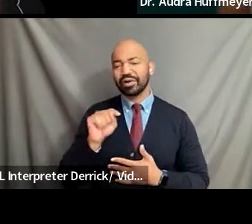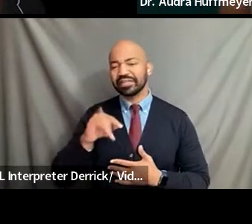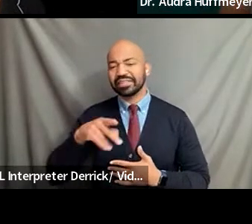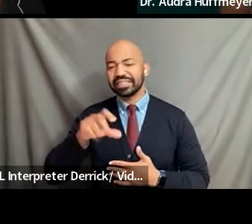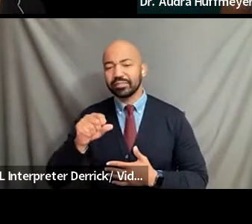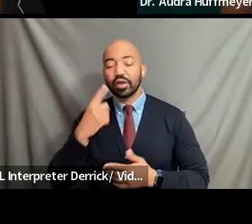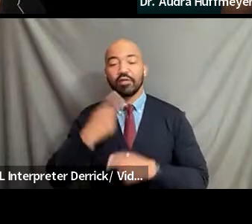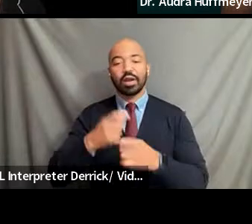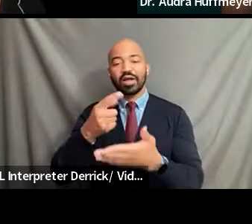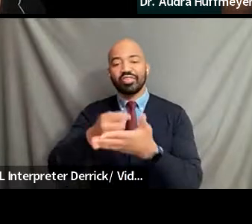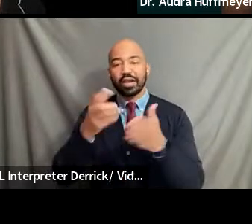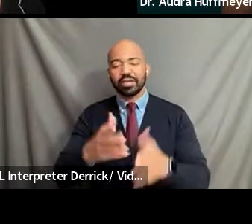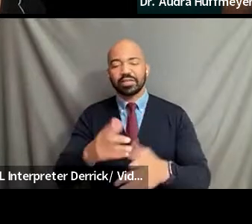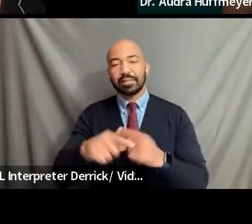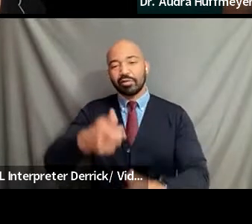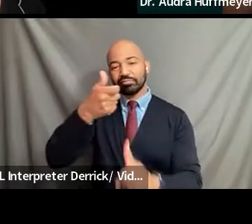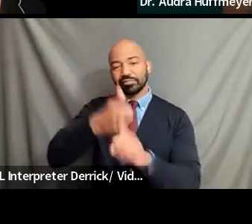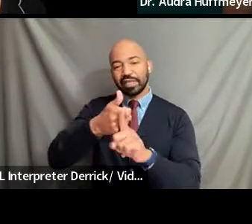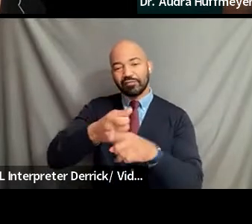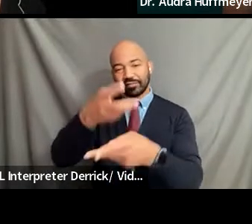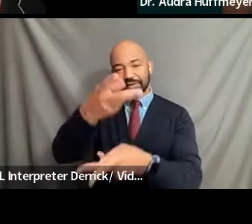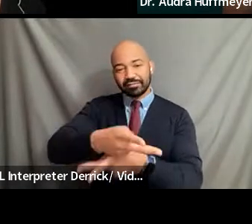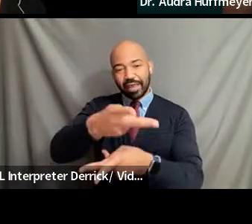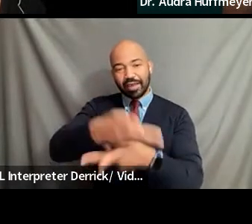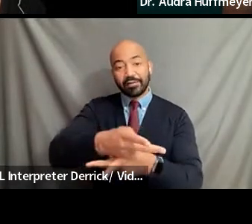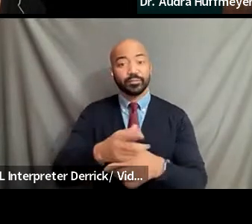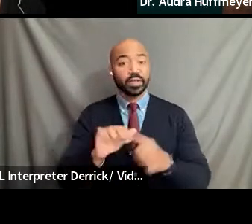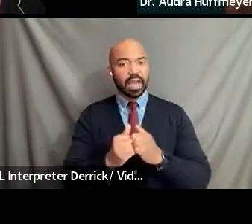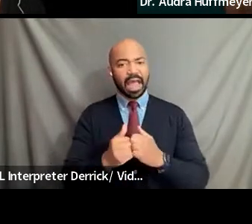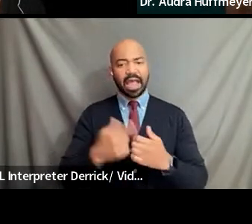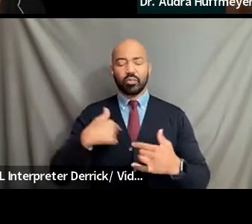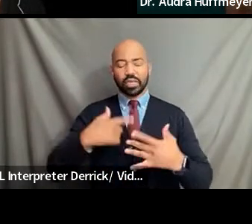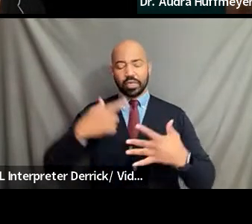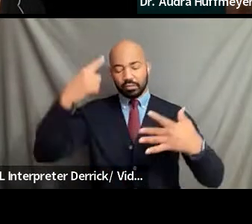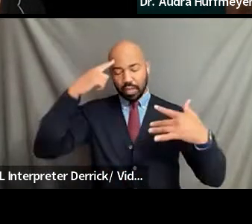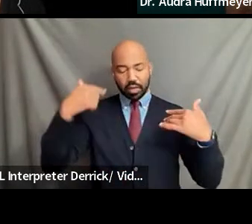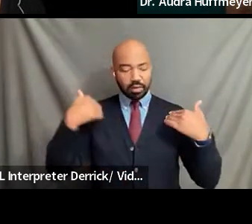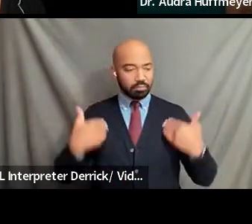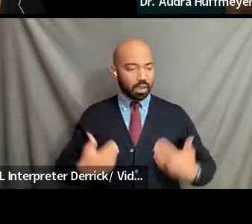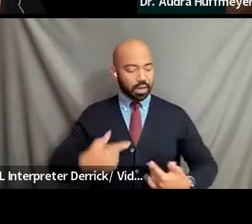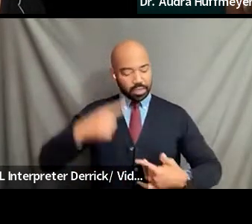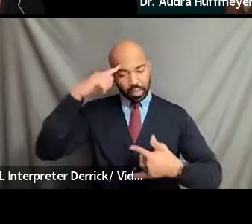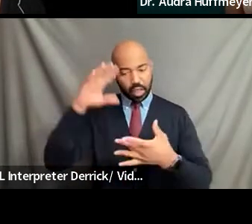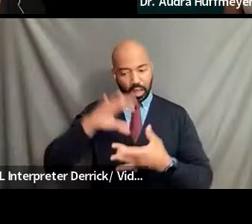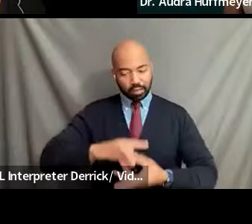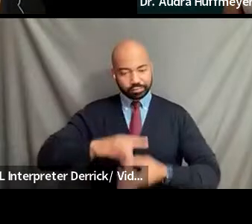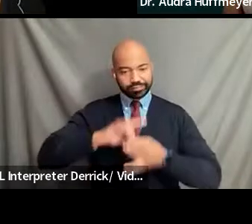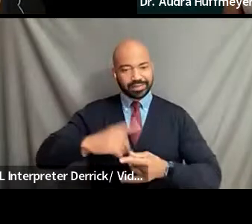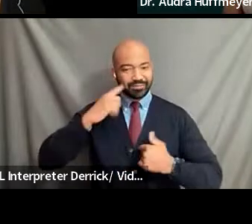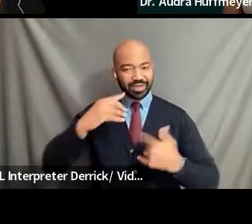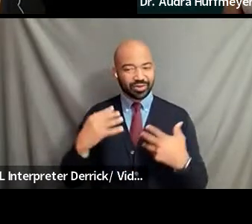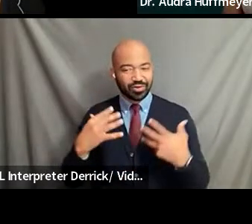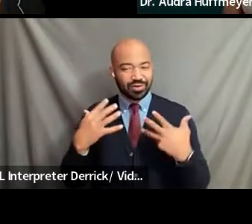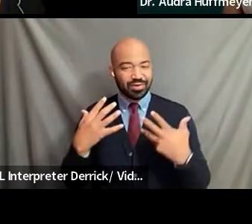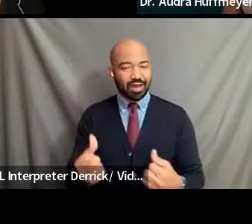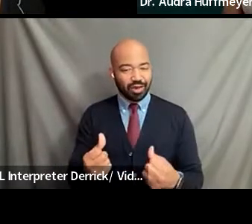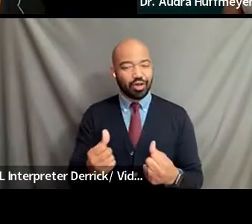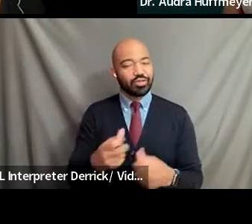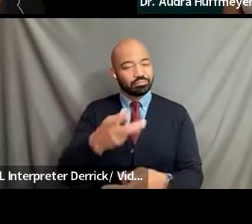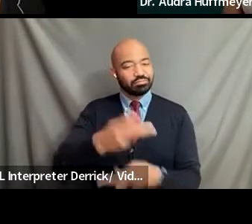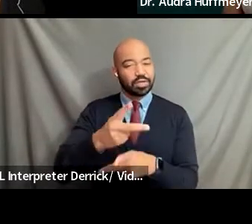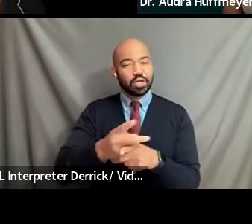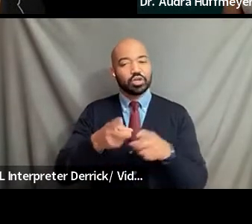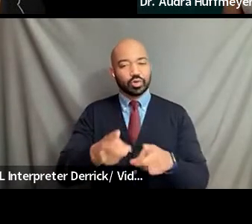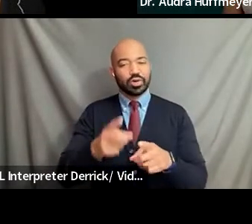a therapist on how we can just stay situated and take care of our mental health during these trying